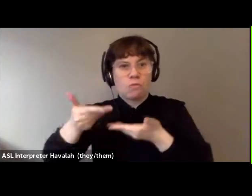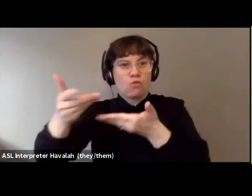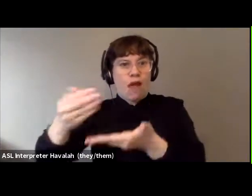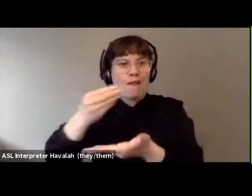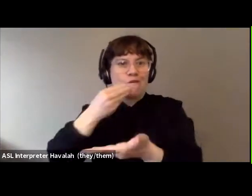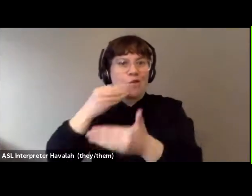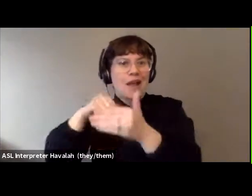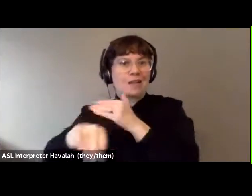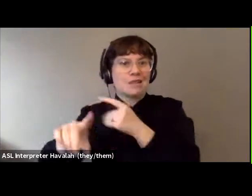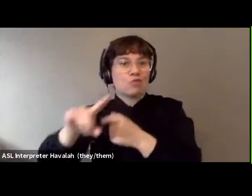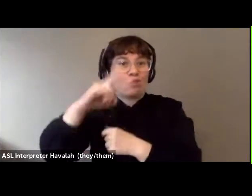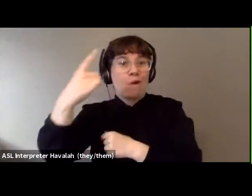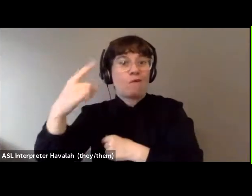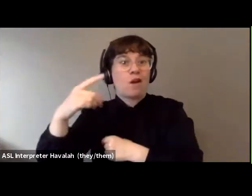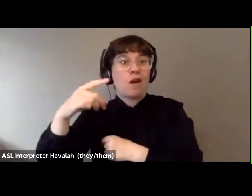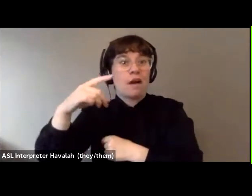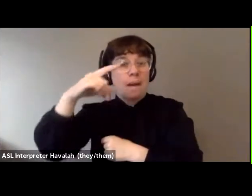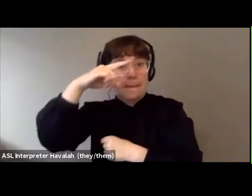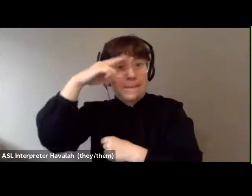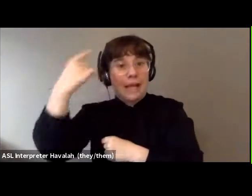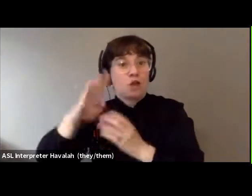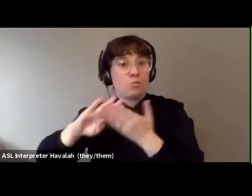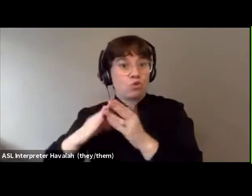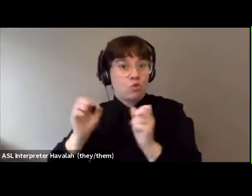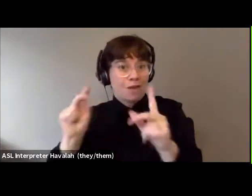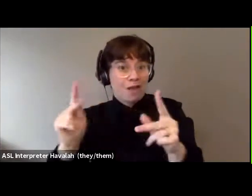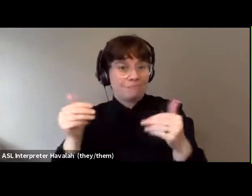communities. Okay, are we ready?